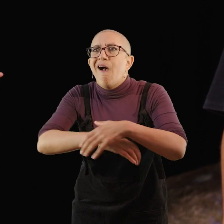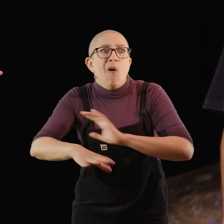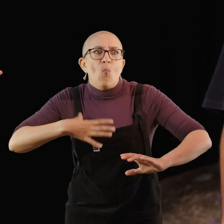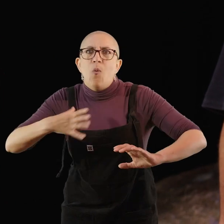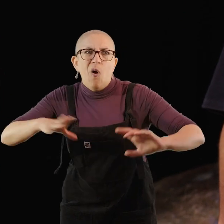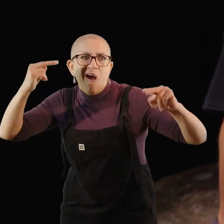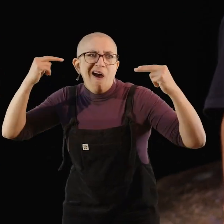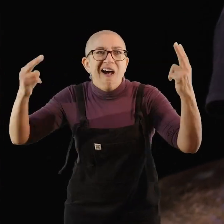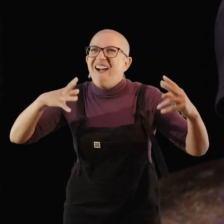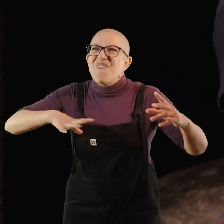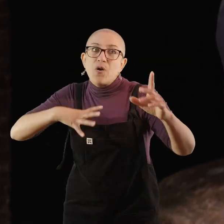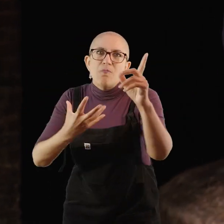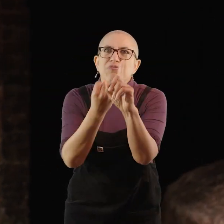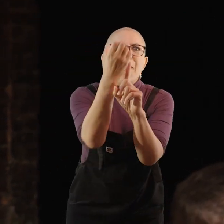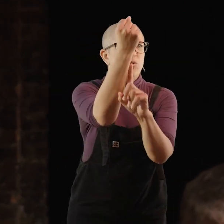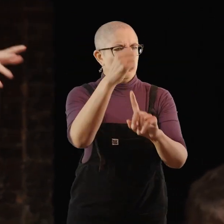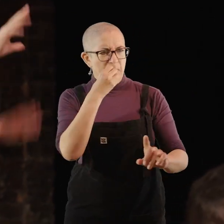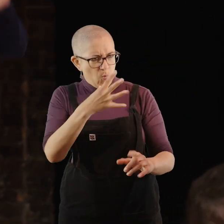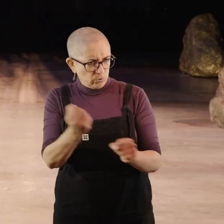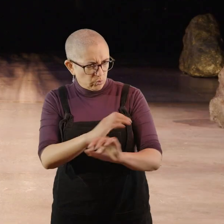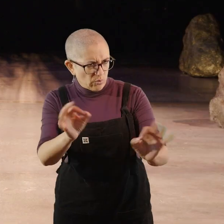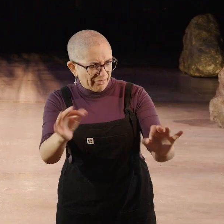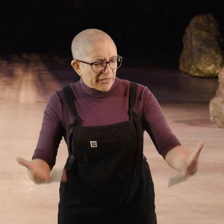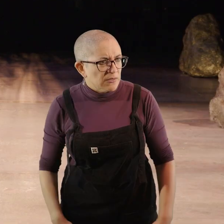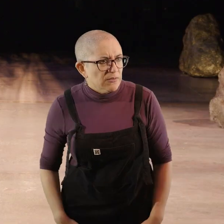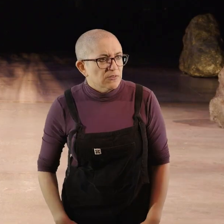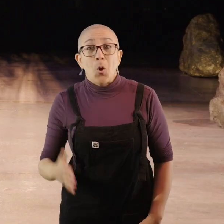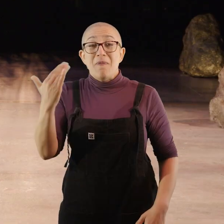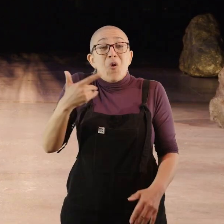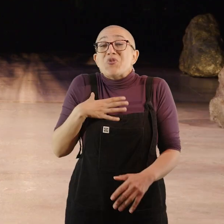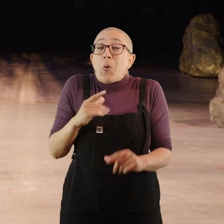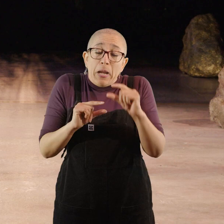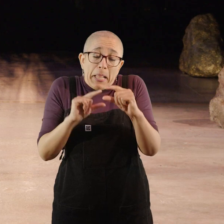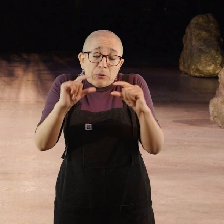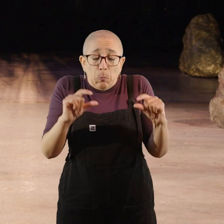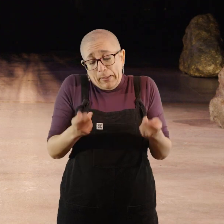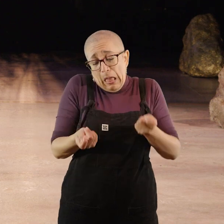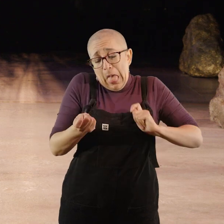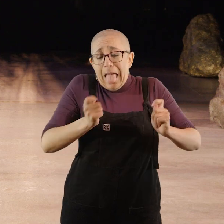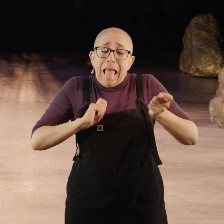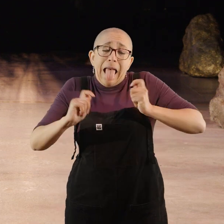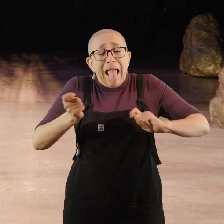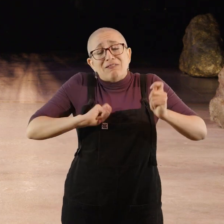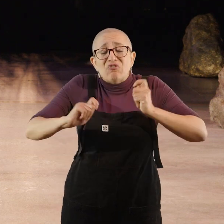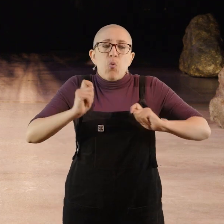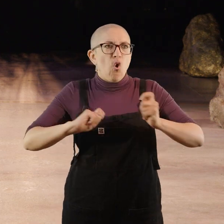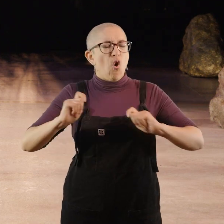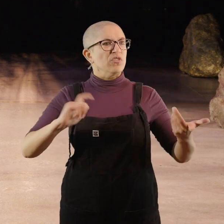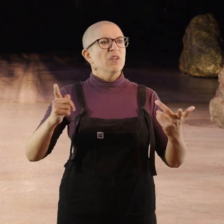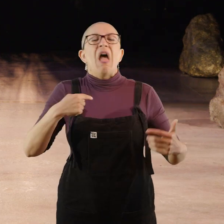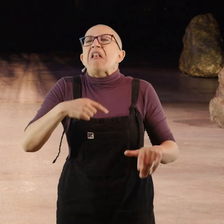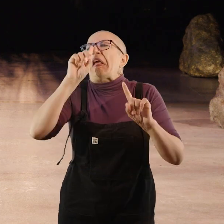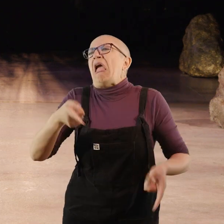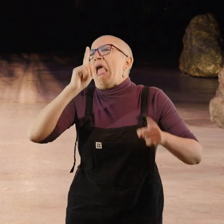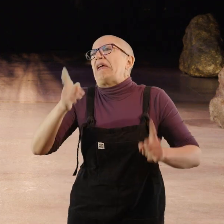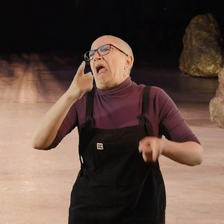art in desire? Wouldst thou have that which thou esteemed the ornament of life, and live a coward in thine own esteem, letting I dare